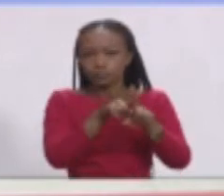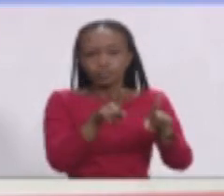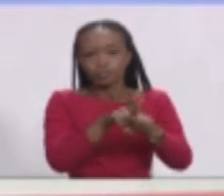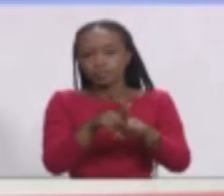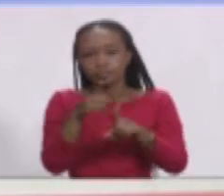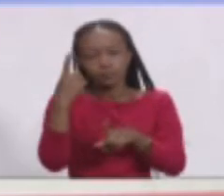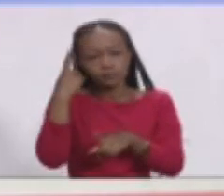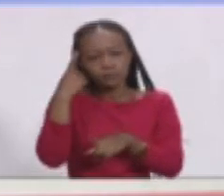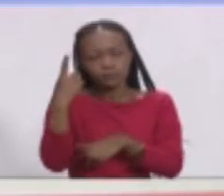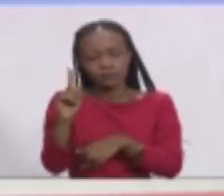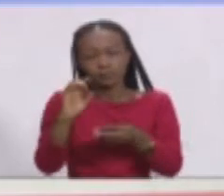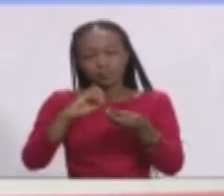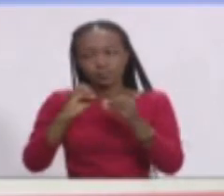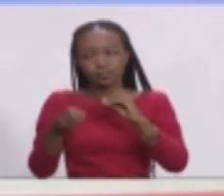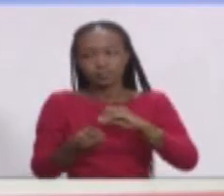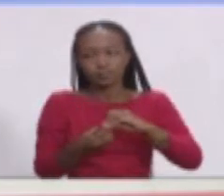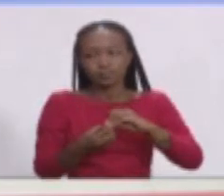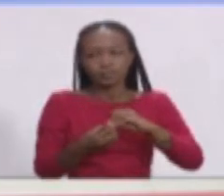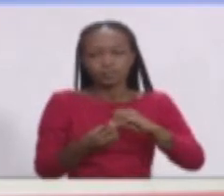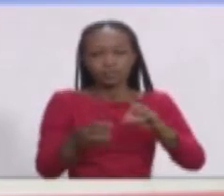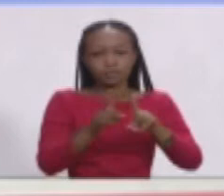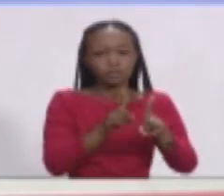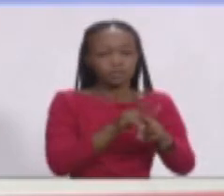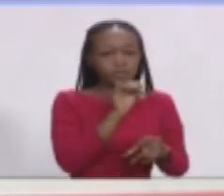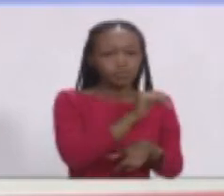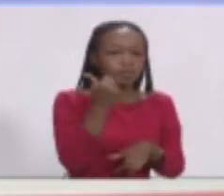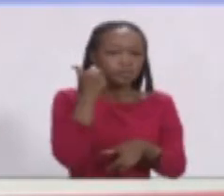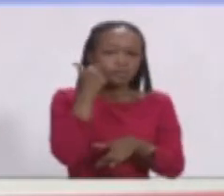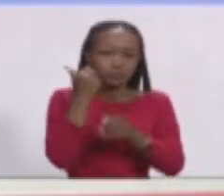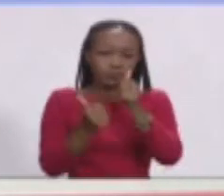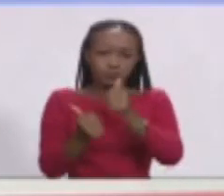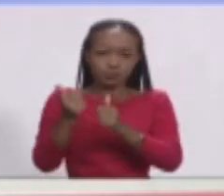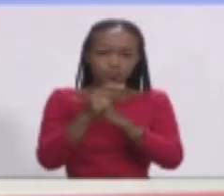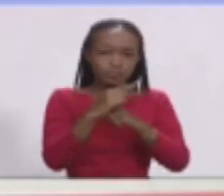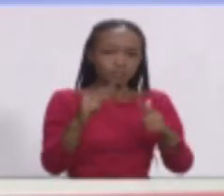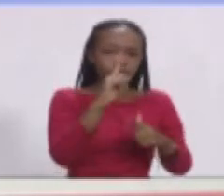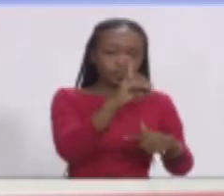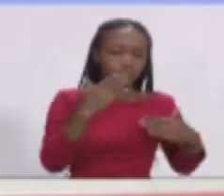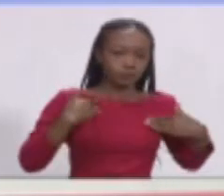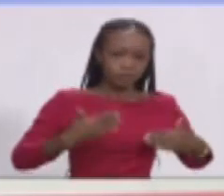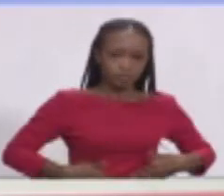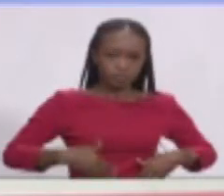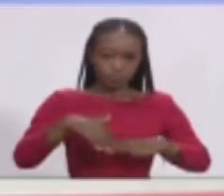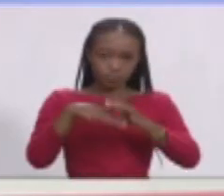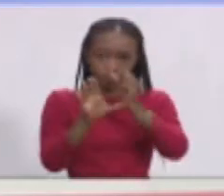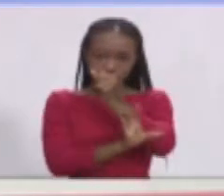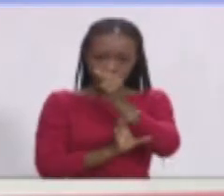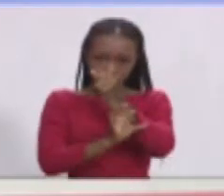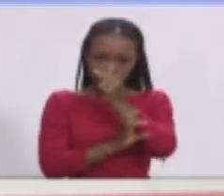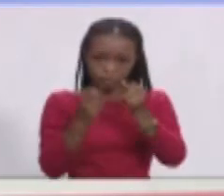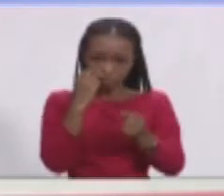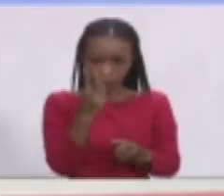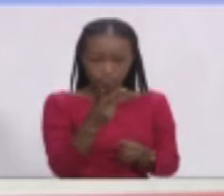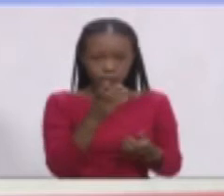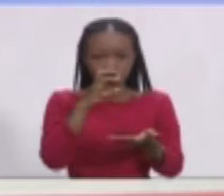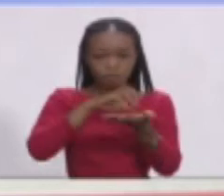employers move to reduce the number of employees. The viral infection, which has claimed one person in the country, has seen an upsurge in